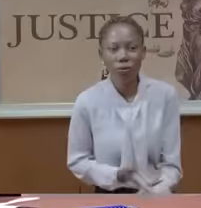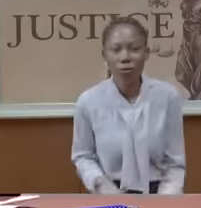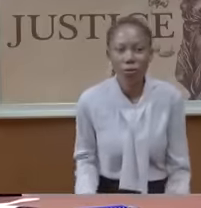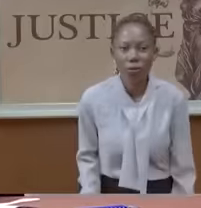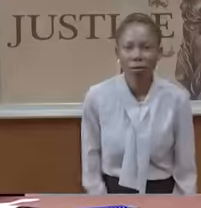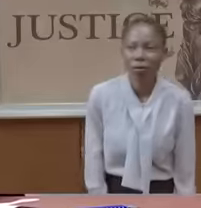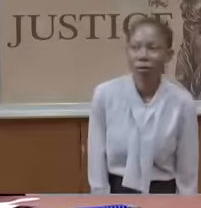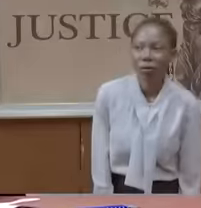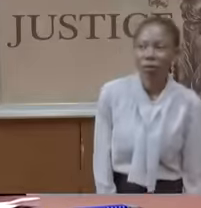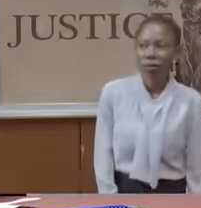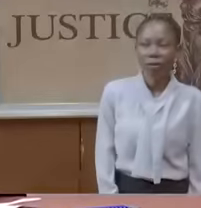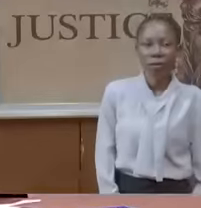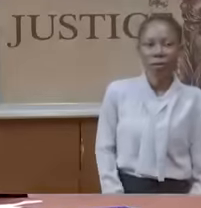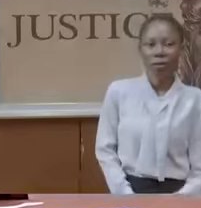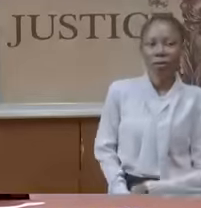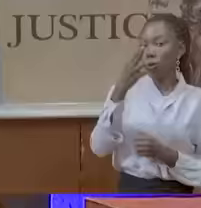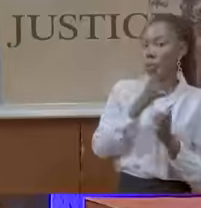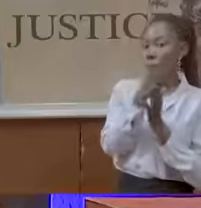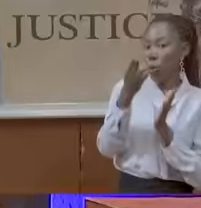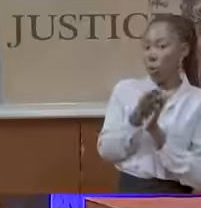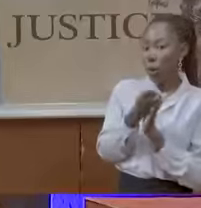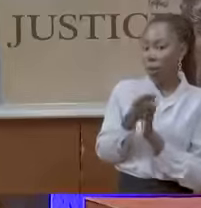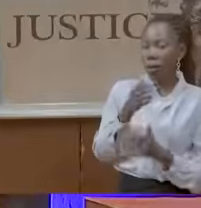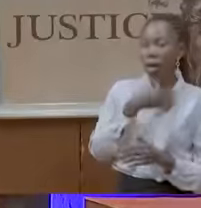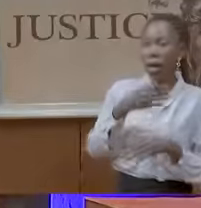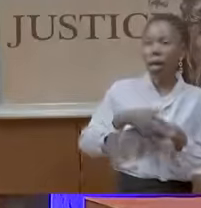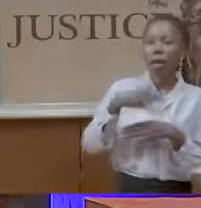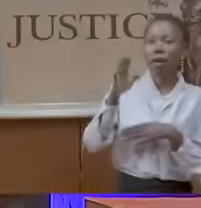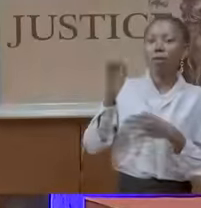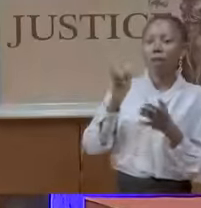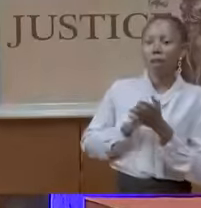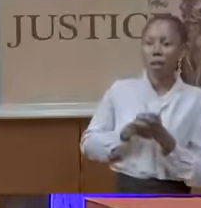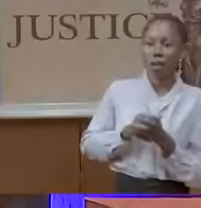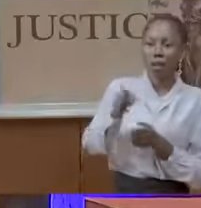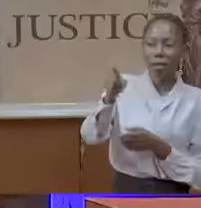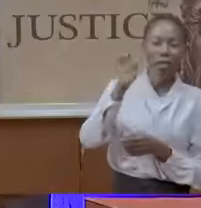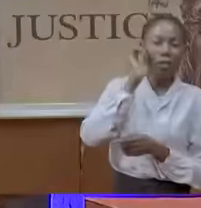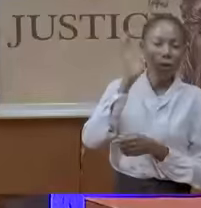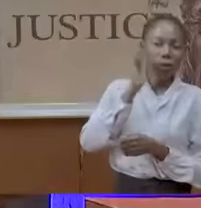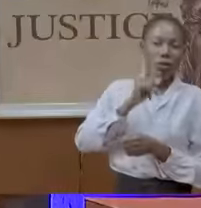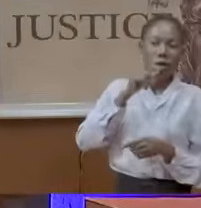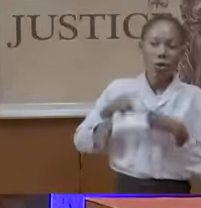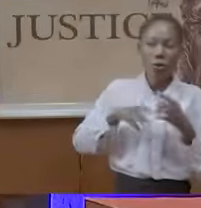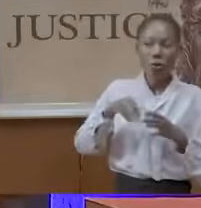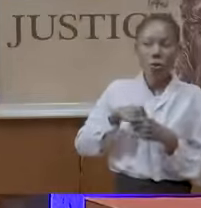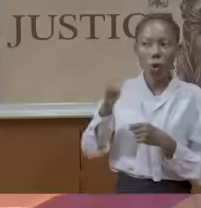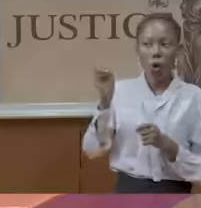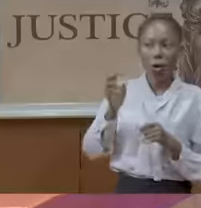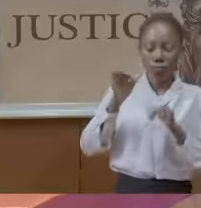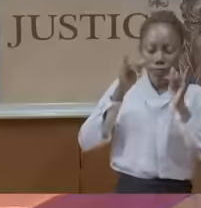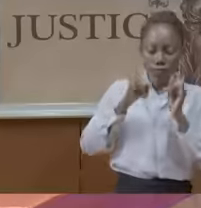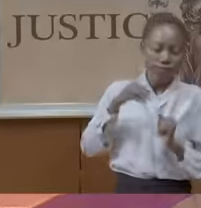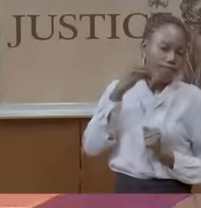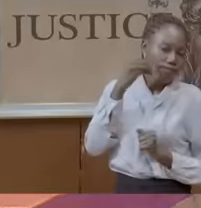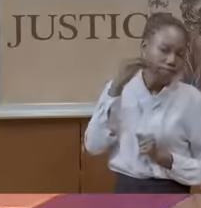ma, something happened, ma, a big one happened, I want to let you know, ma. Then after that too, the person that, it doesn't go out, she doesn't go anywhere, as the children, doesn't go, she always